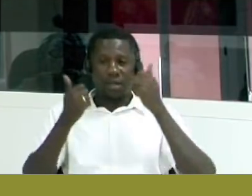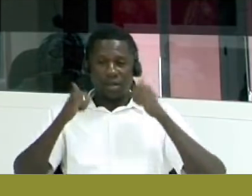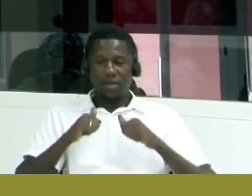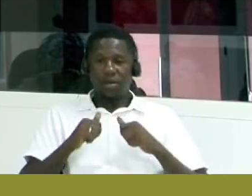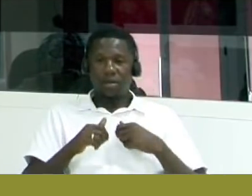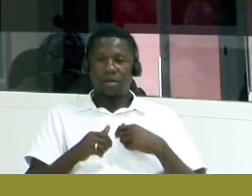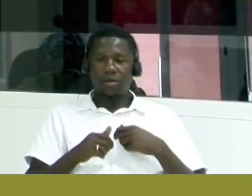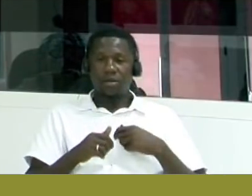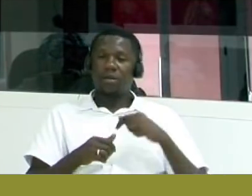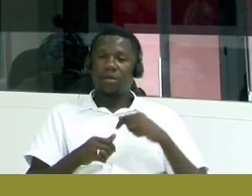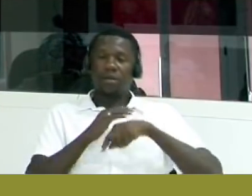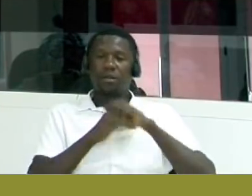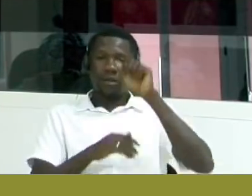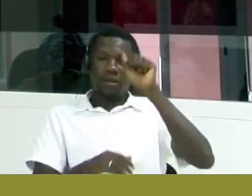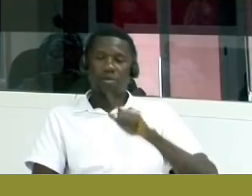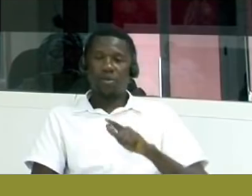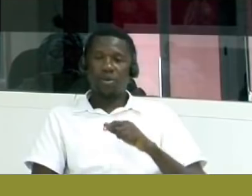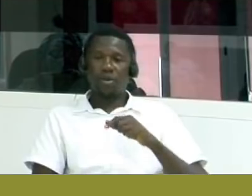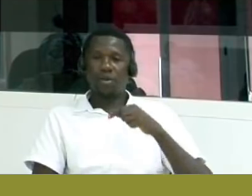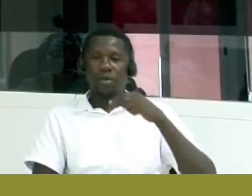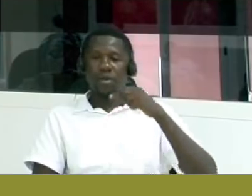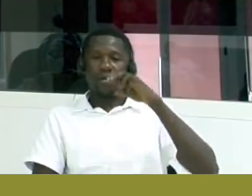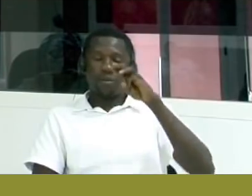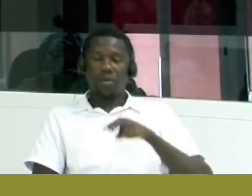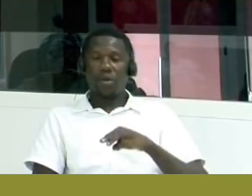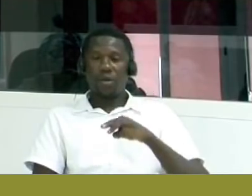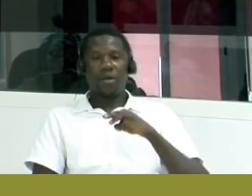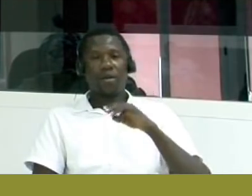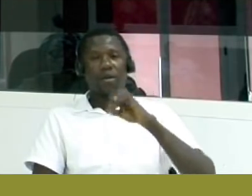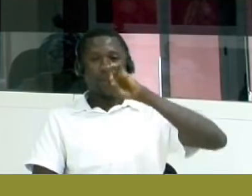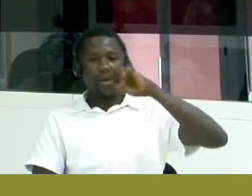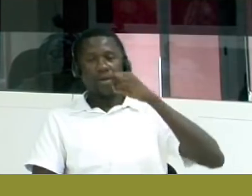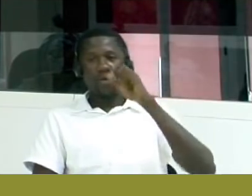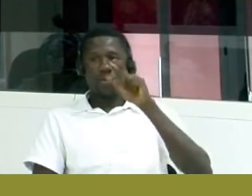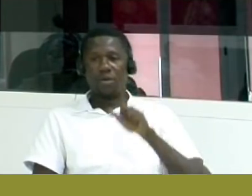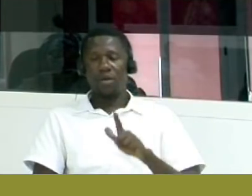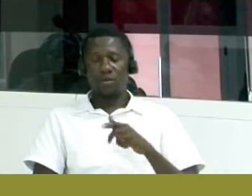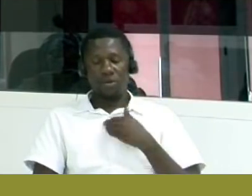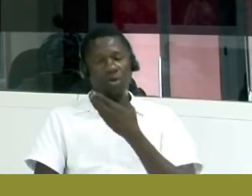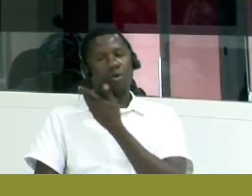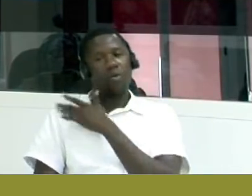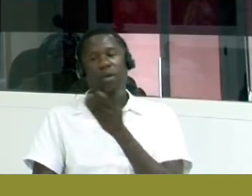This thing happened in April. But you... July was away. I knew it.